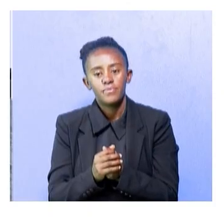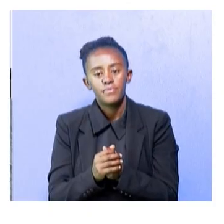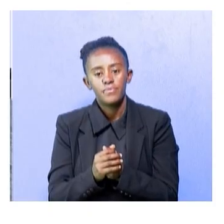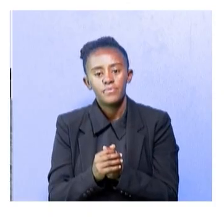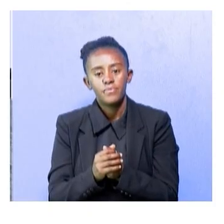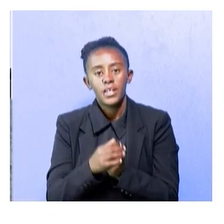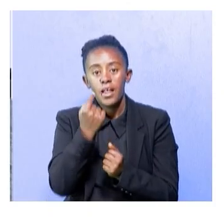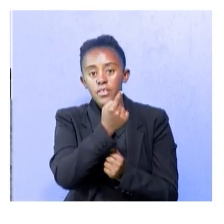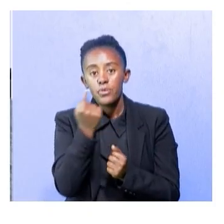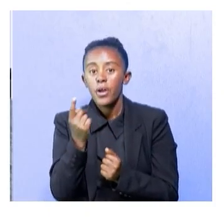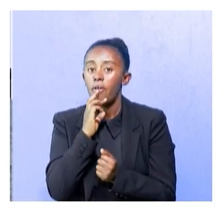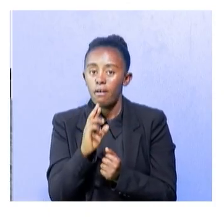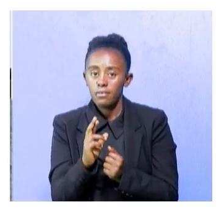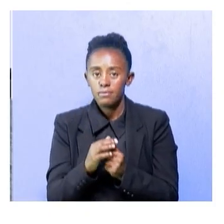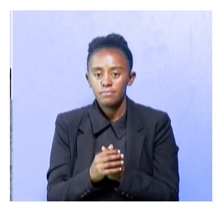There are